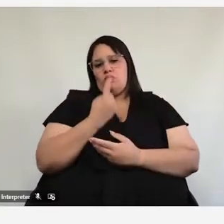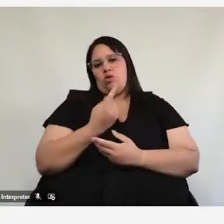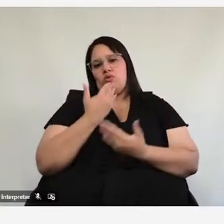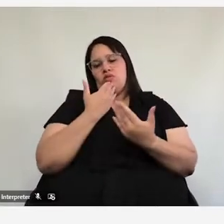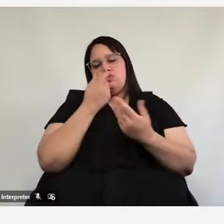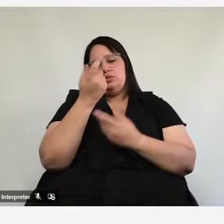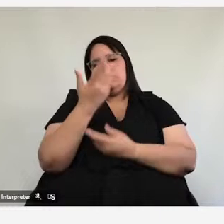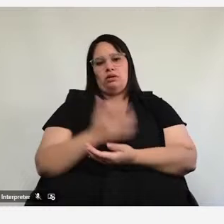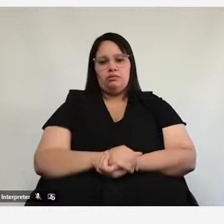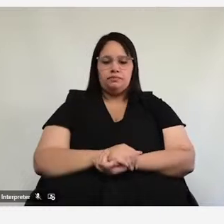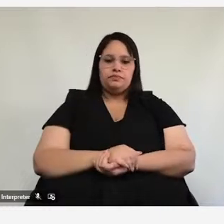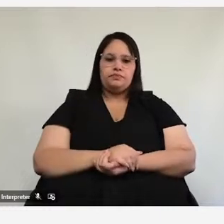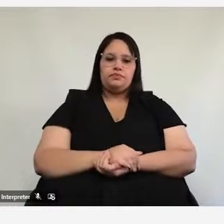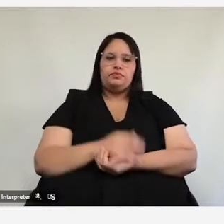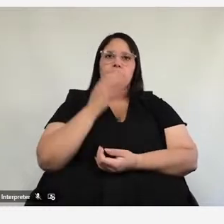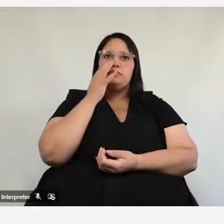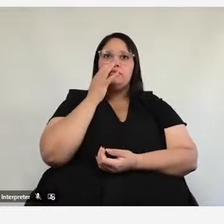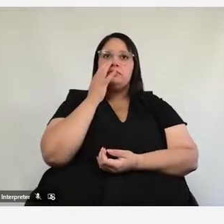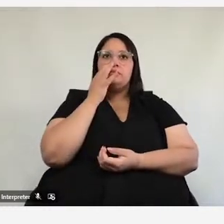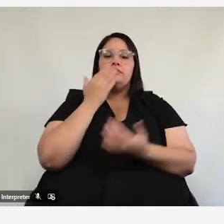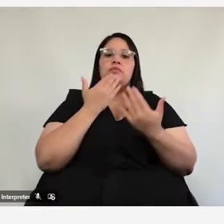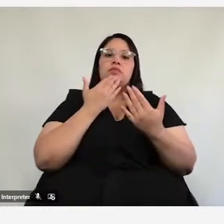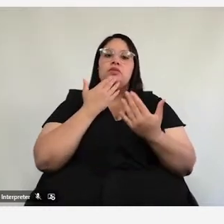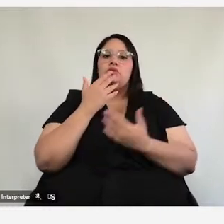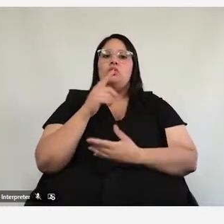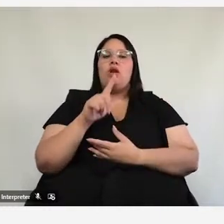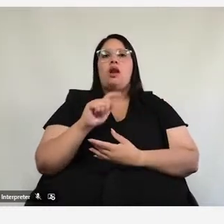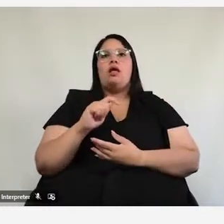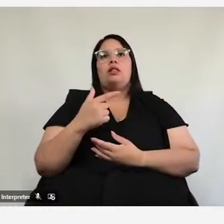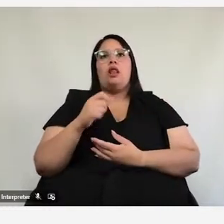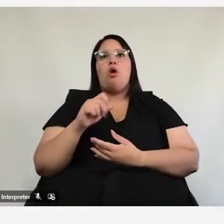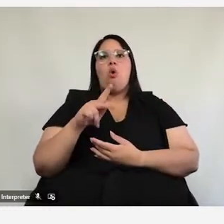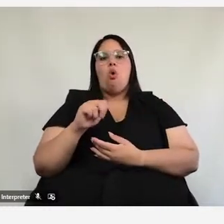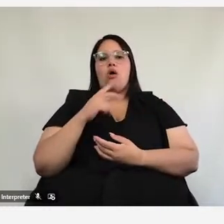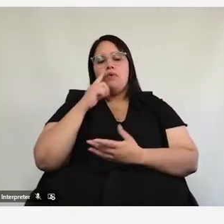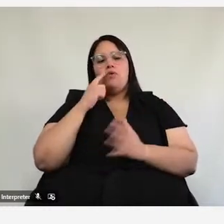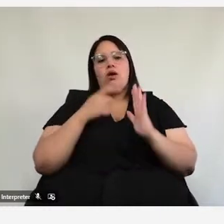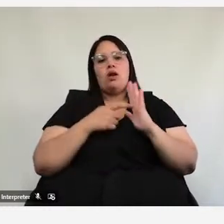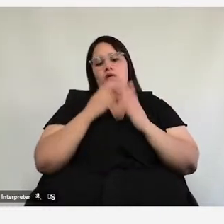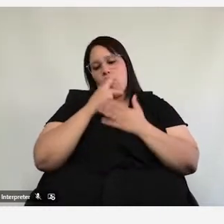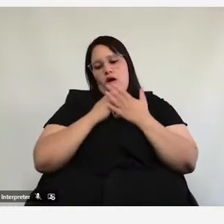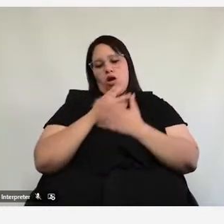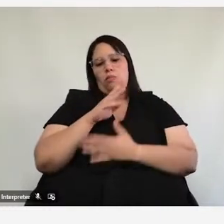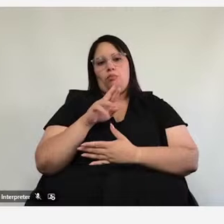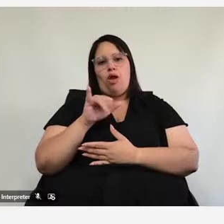so much, Thank you very Speaker. much. Thank you very much, Honourable Lita Kong. I now recognize the Honourable Bryant.